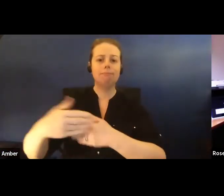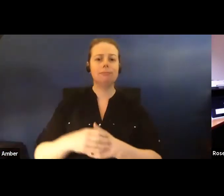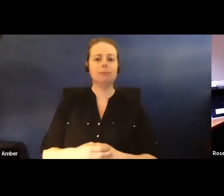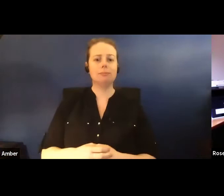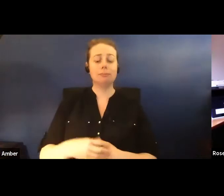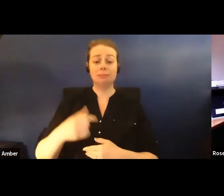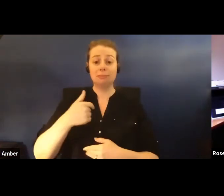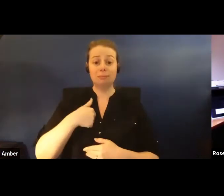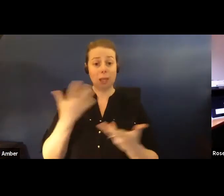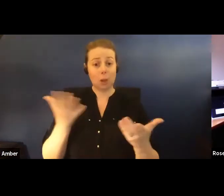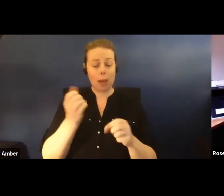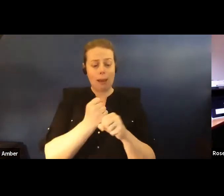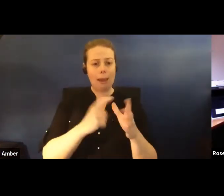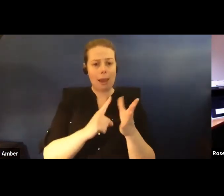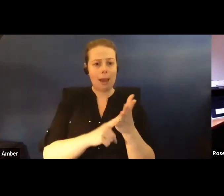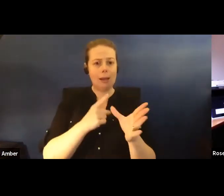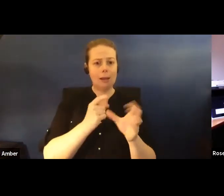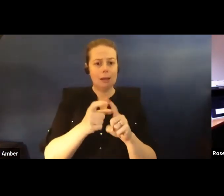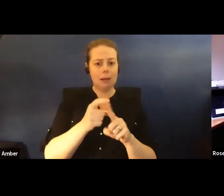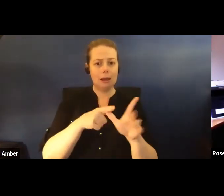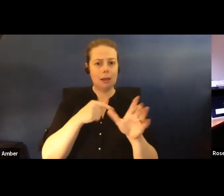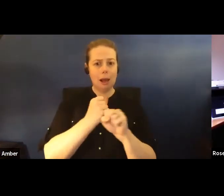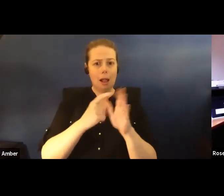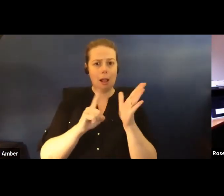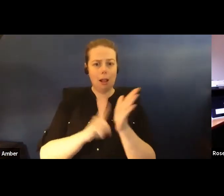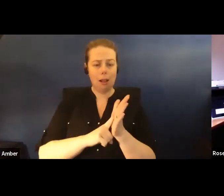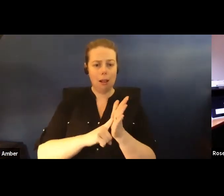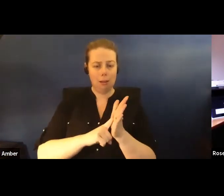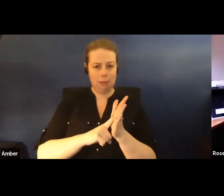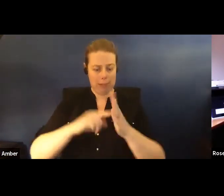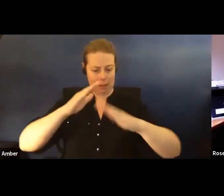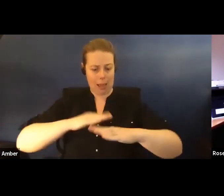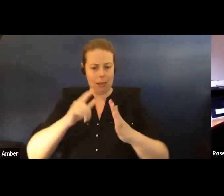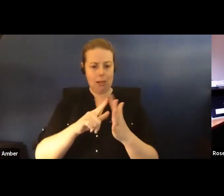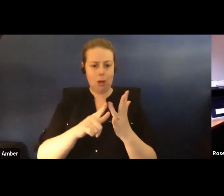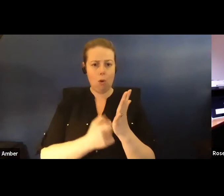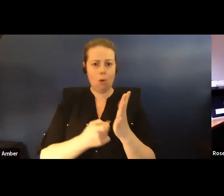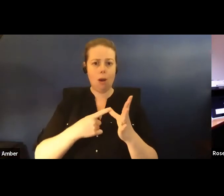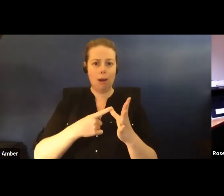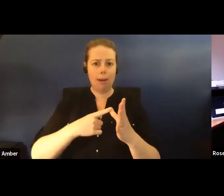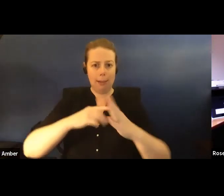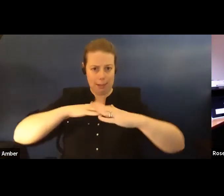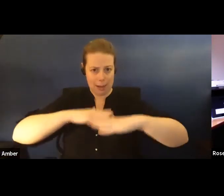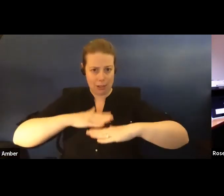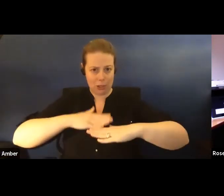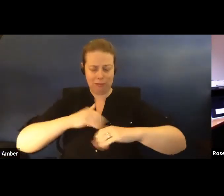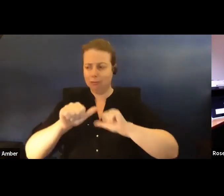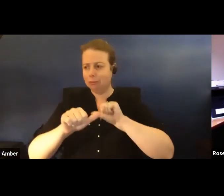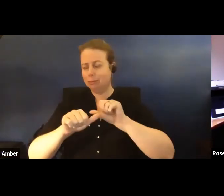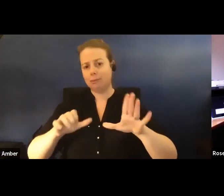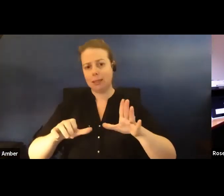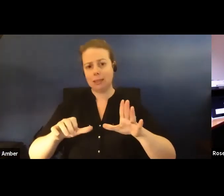to you from Gadigal land of the Eora Nation. And it's great to be able to join you today. It's